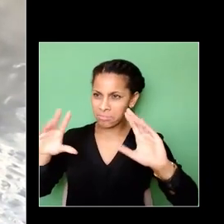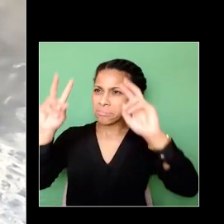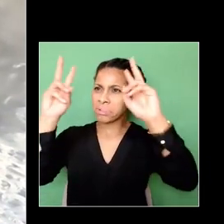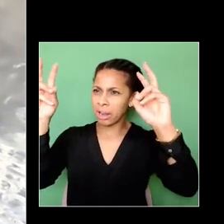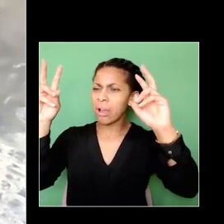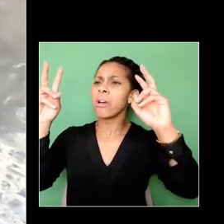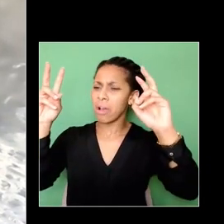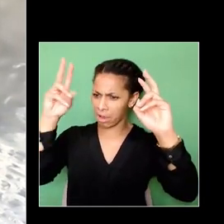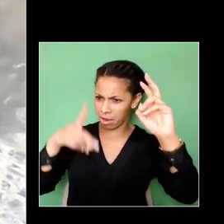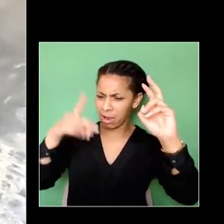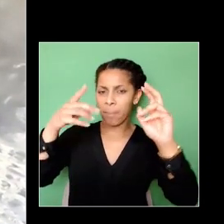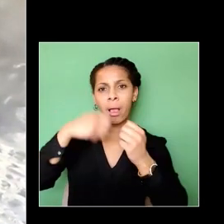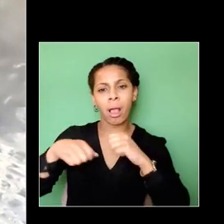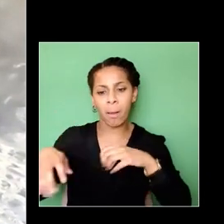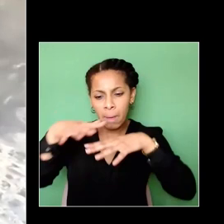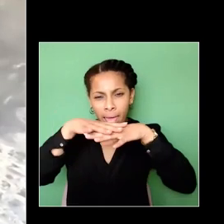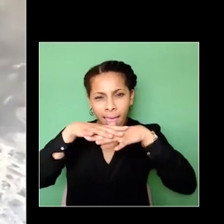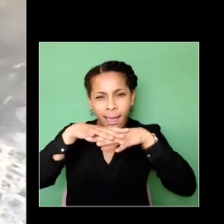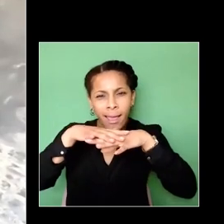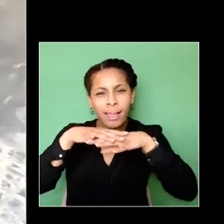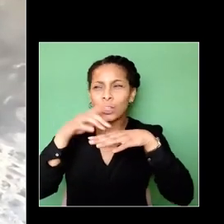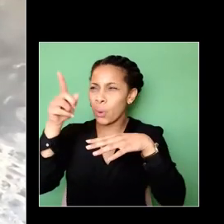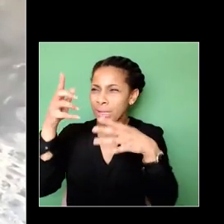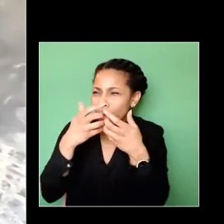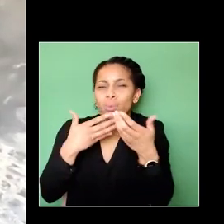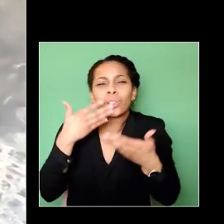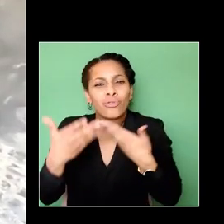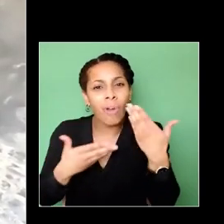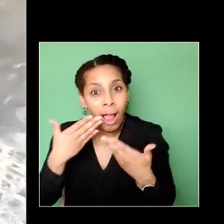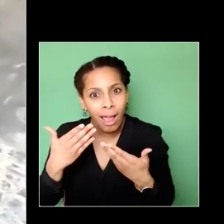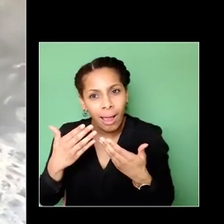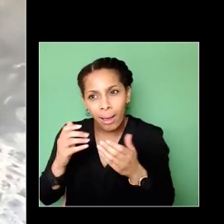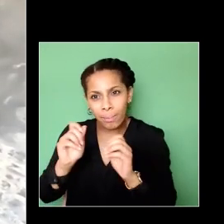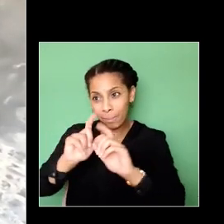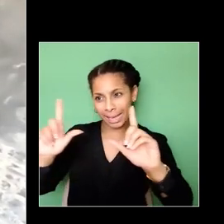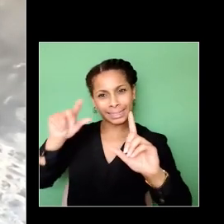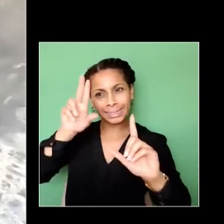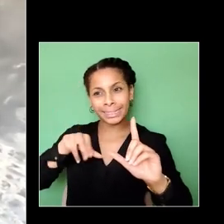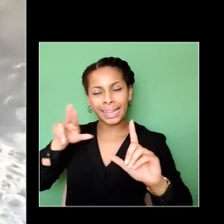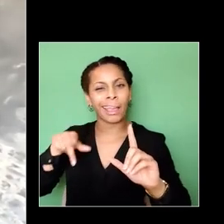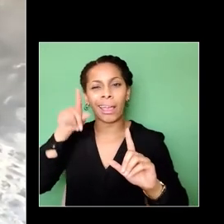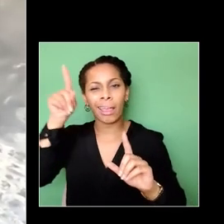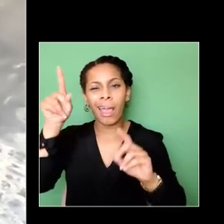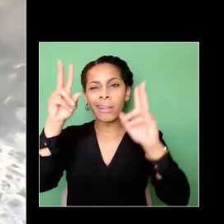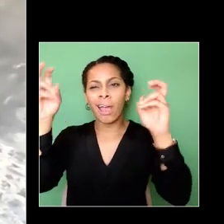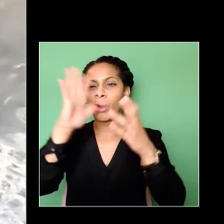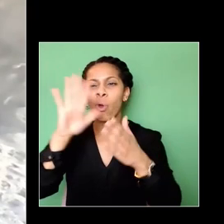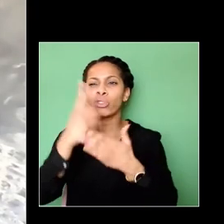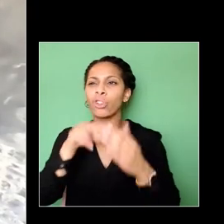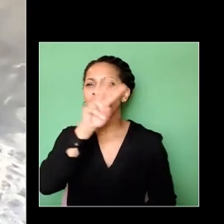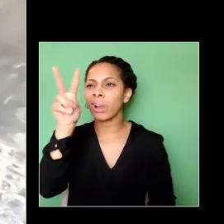in the air around the painting. It's the thing that you describe the painting with, and it's never a description. It's never an explanation. It's never a